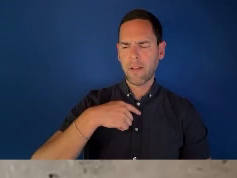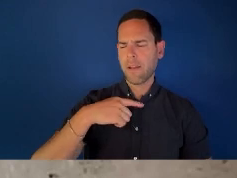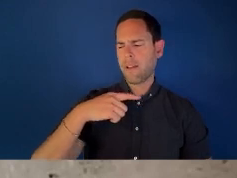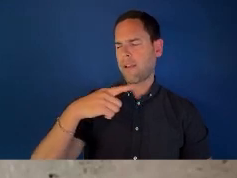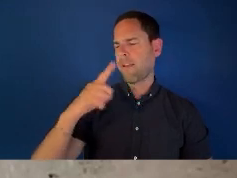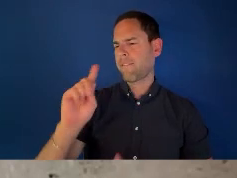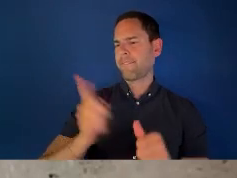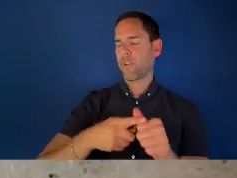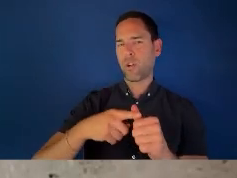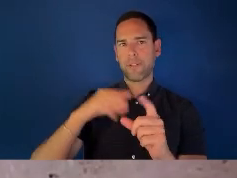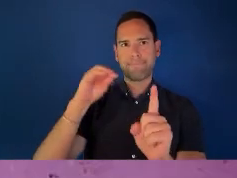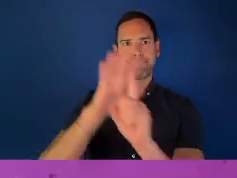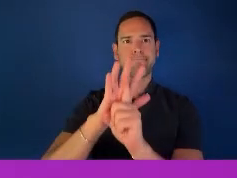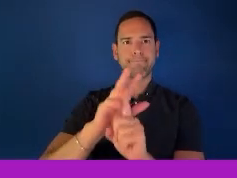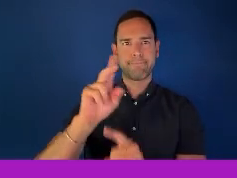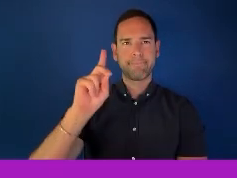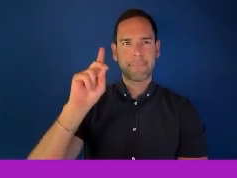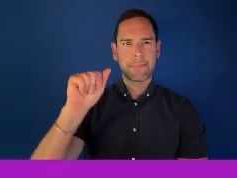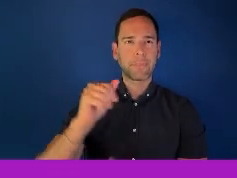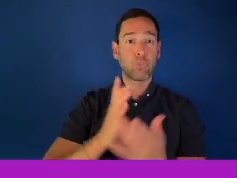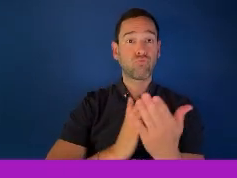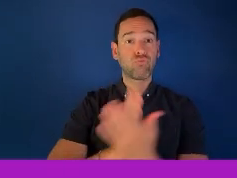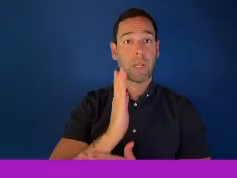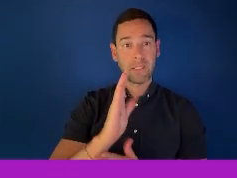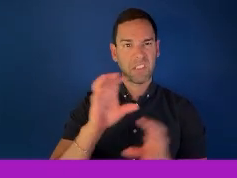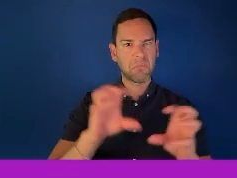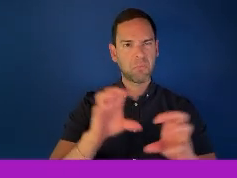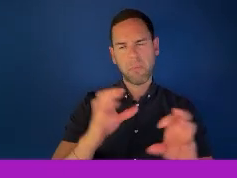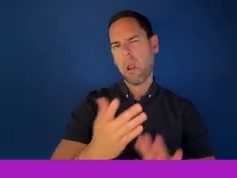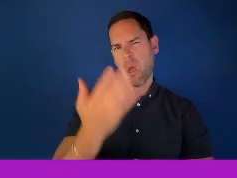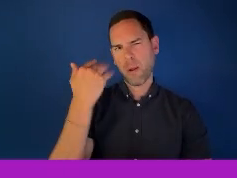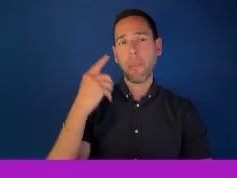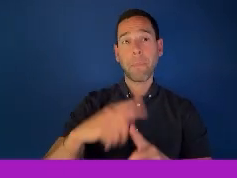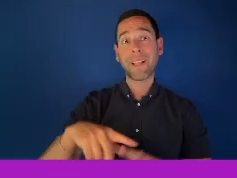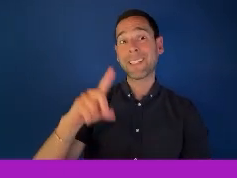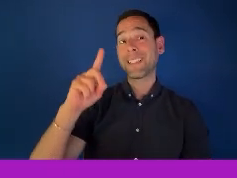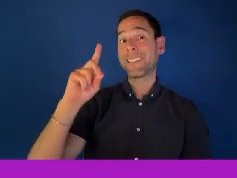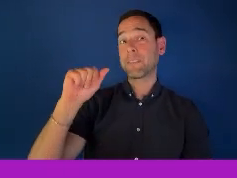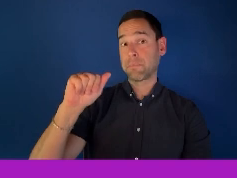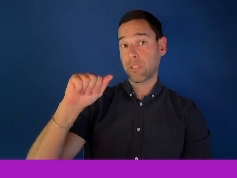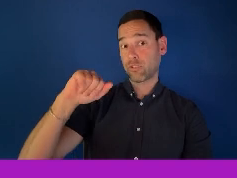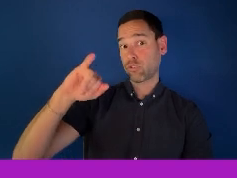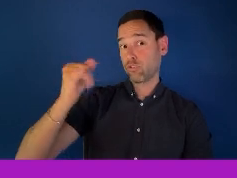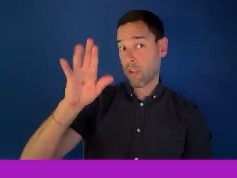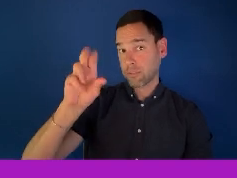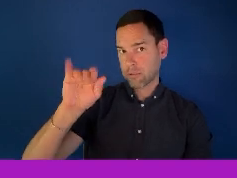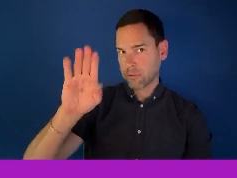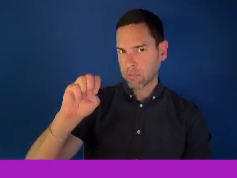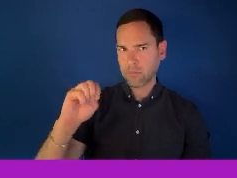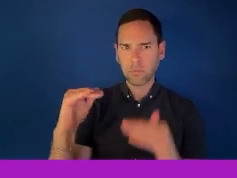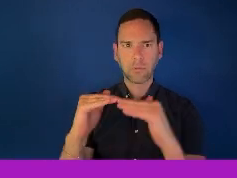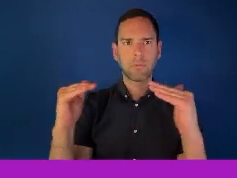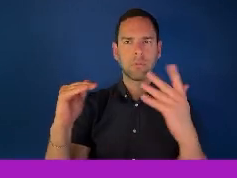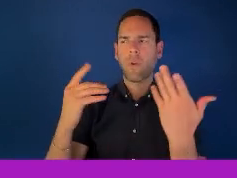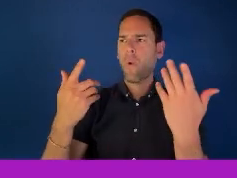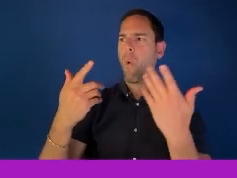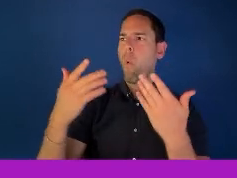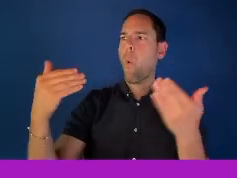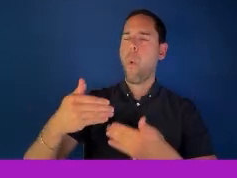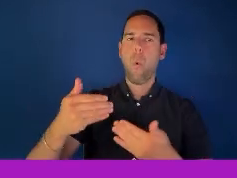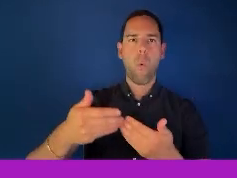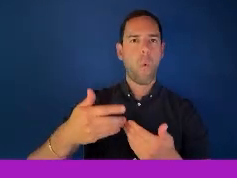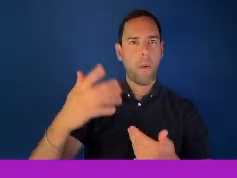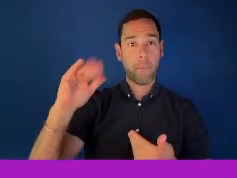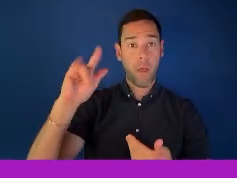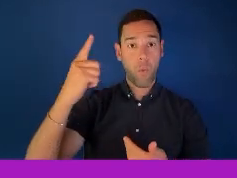book Care Work, Dreaming Disability Justice by Leah Lakshmi Piepzna Samarasina.